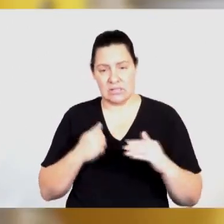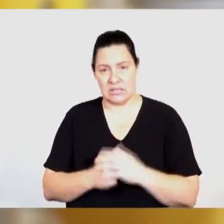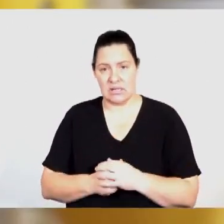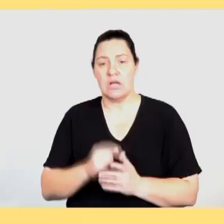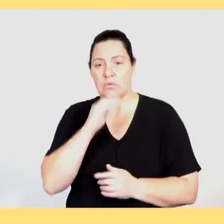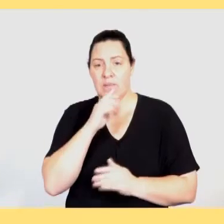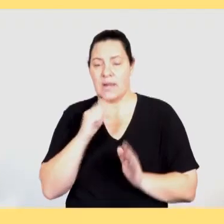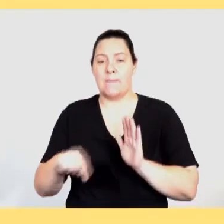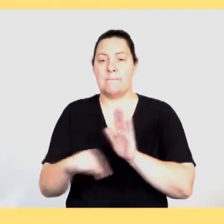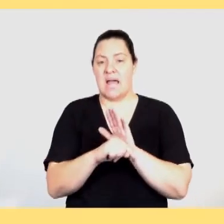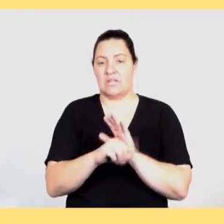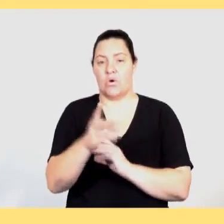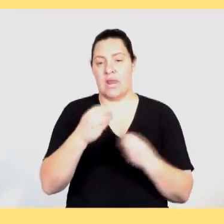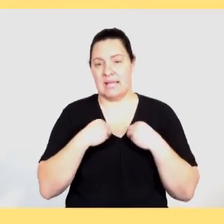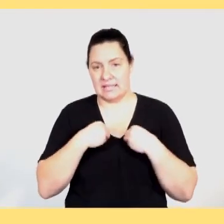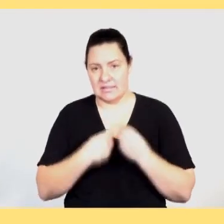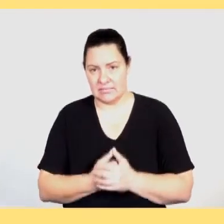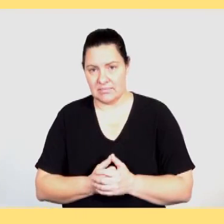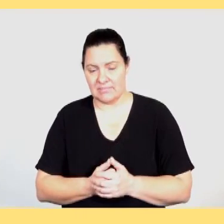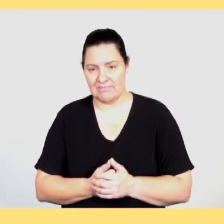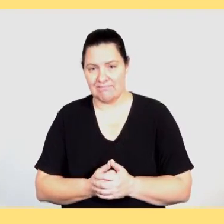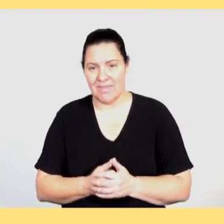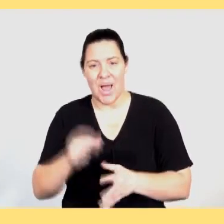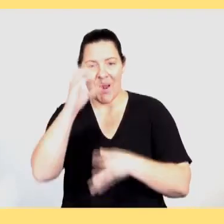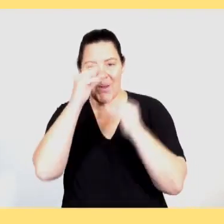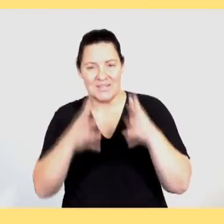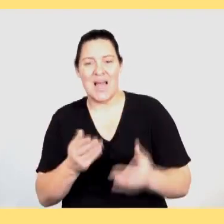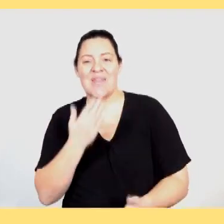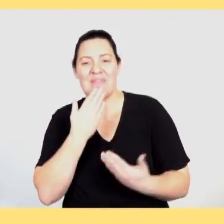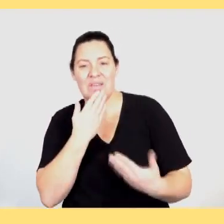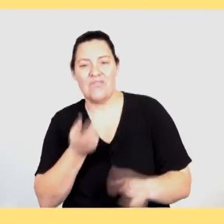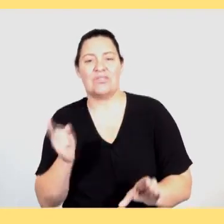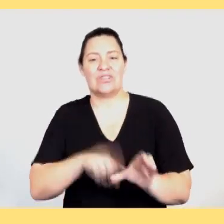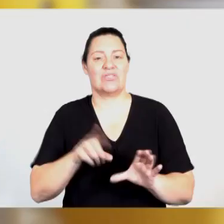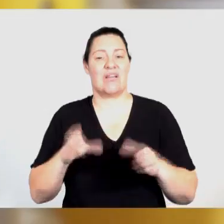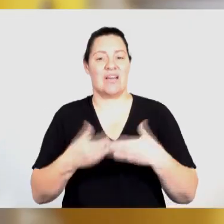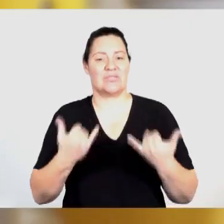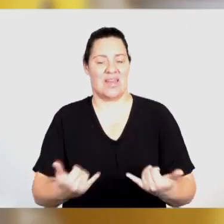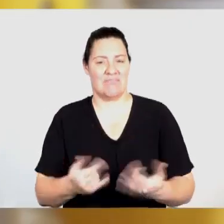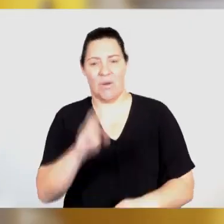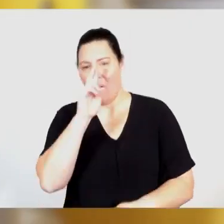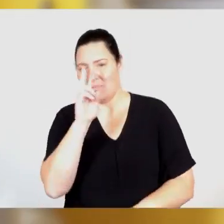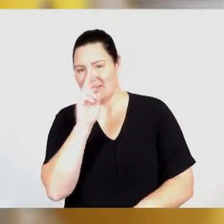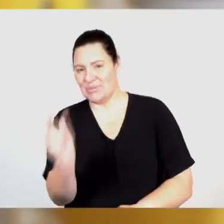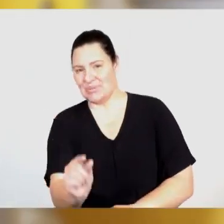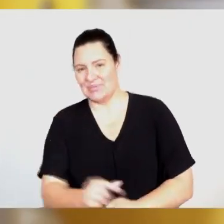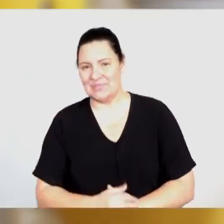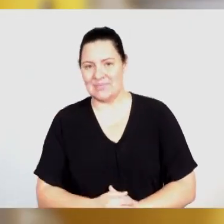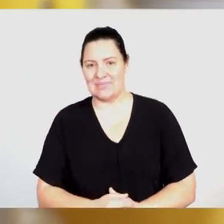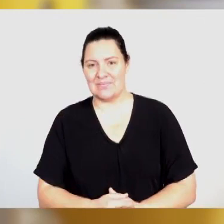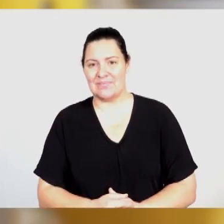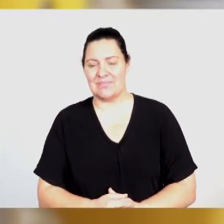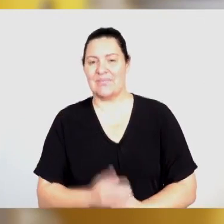and therefore minus on the asset. Dear learners, thank you so much for joining me in today's class, and I hope to see you again very